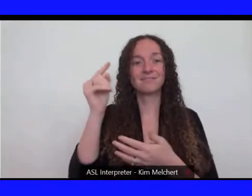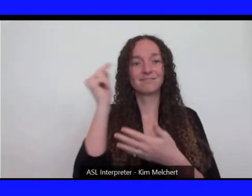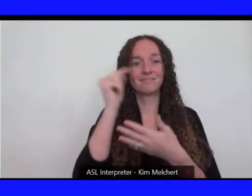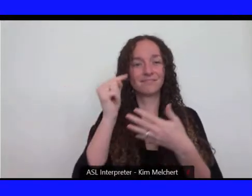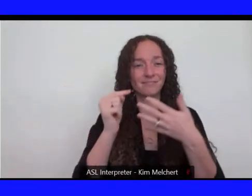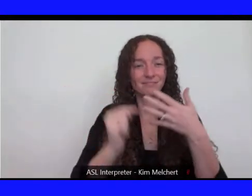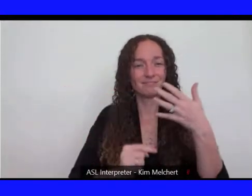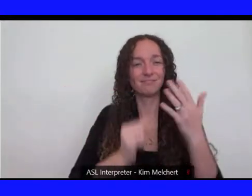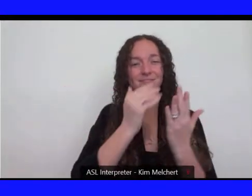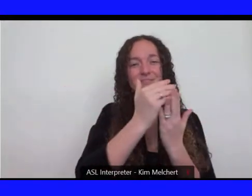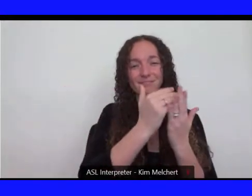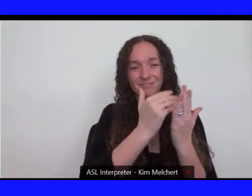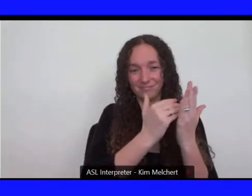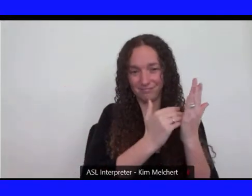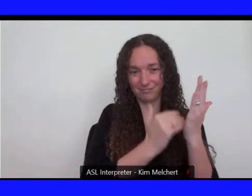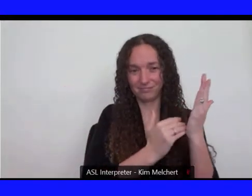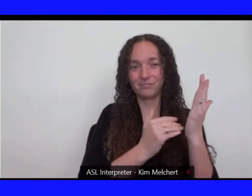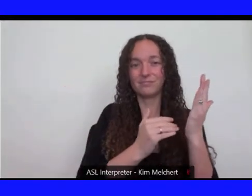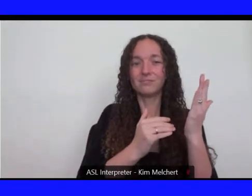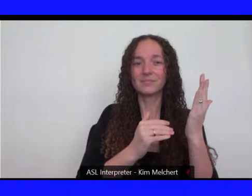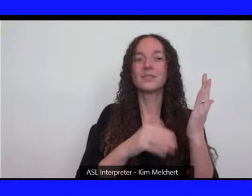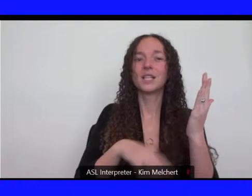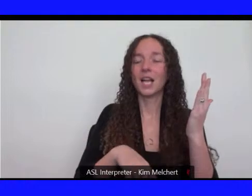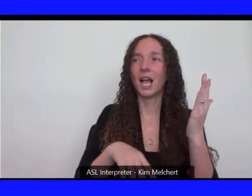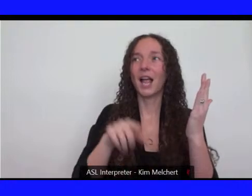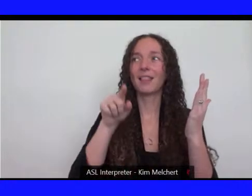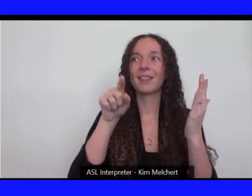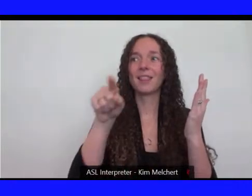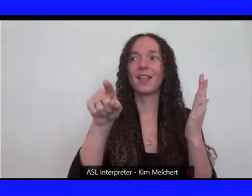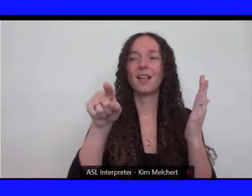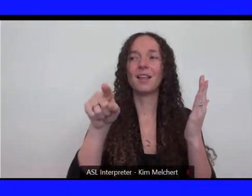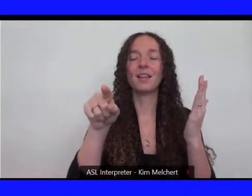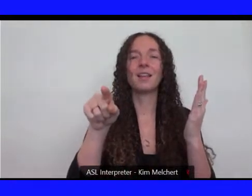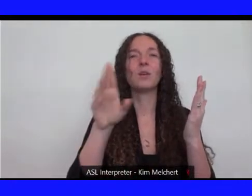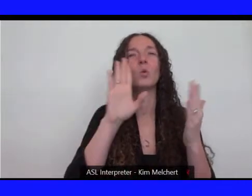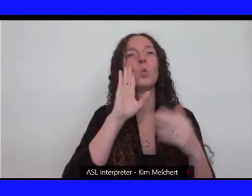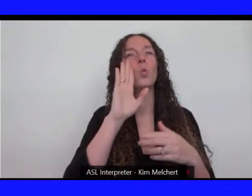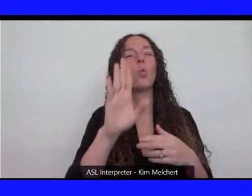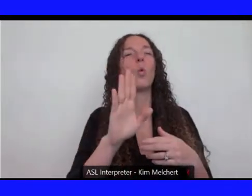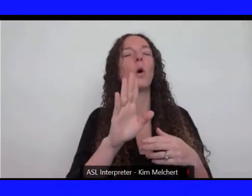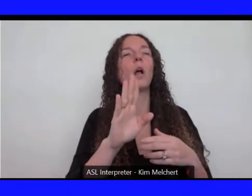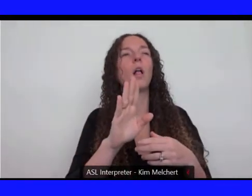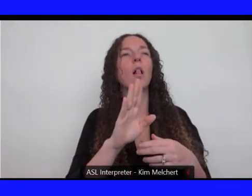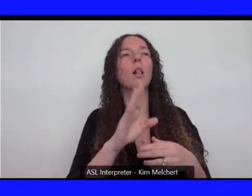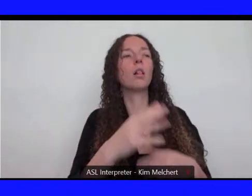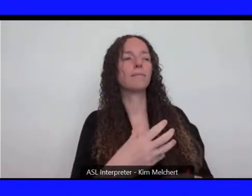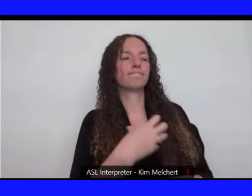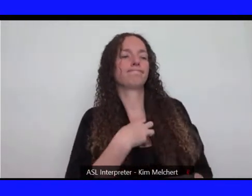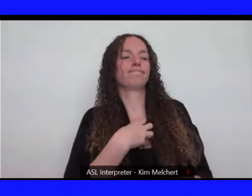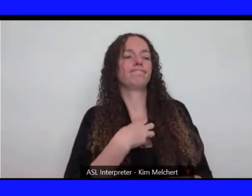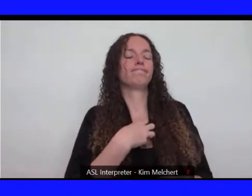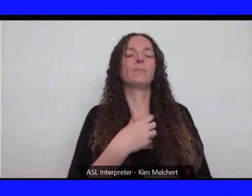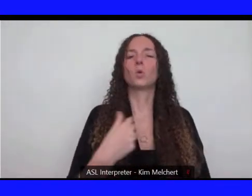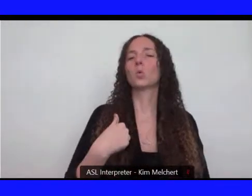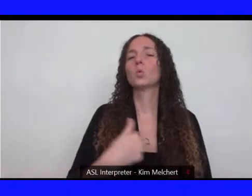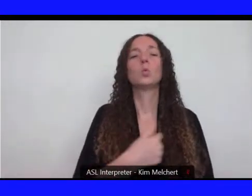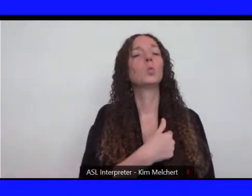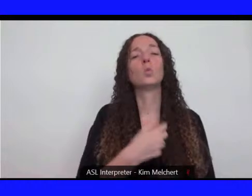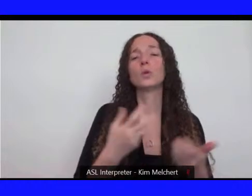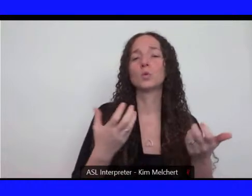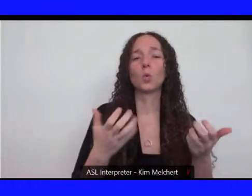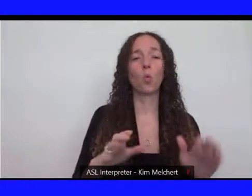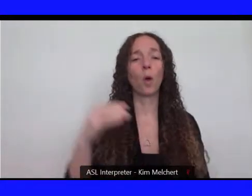them. They say, well, we only want to pay you for the positive COVID patients. We say, well, that's ridiculous. We didn't have